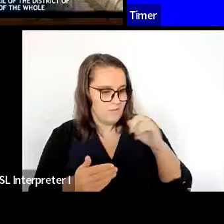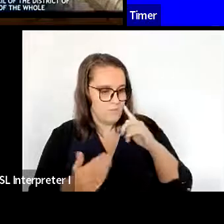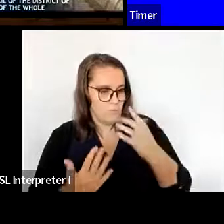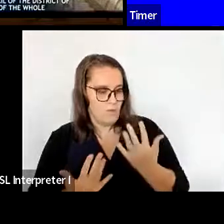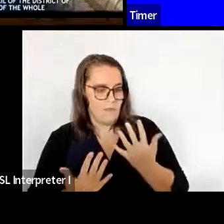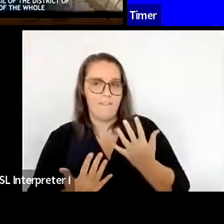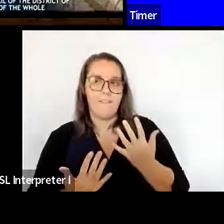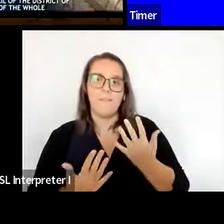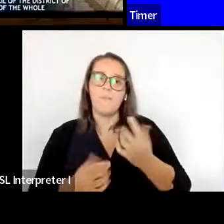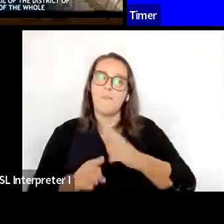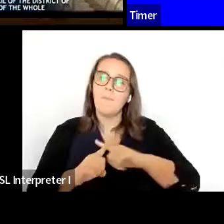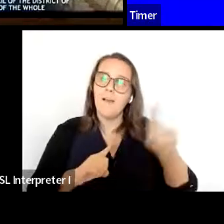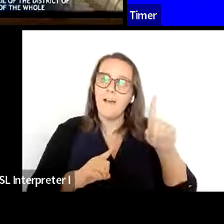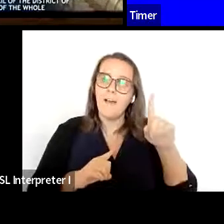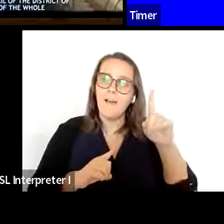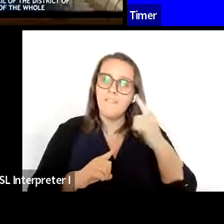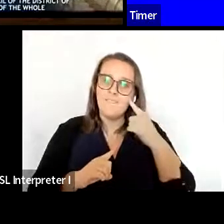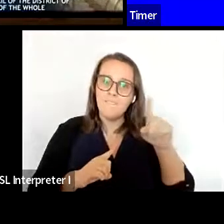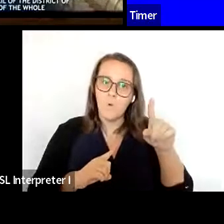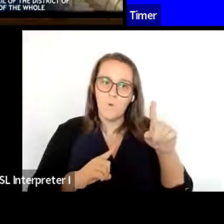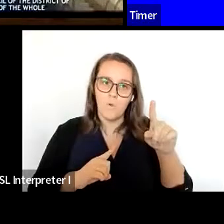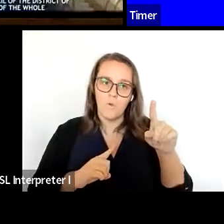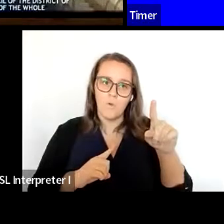allow those